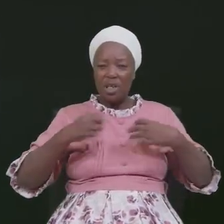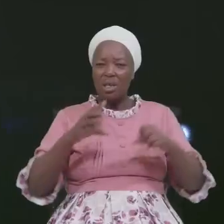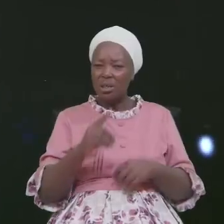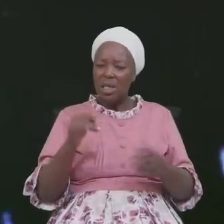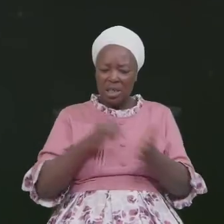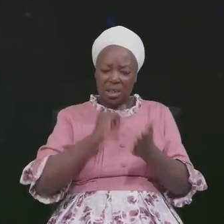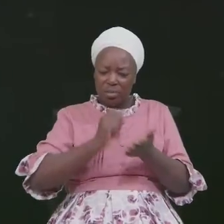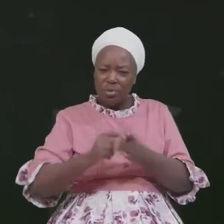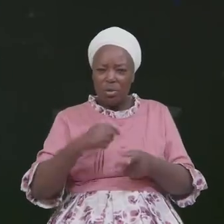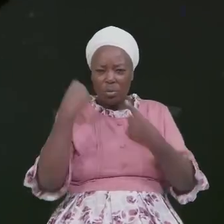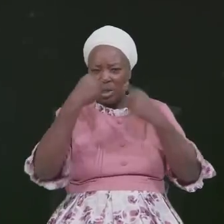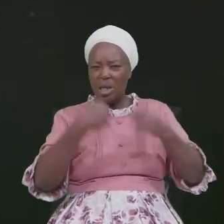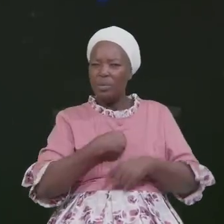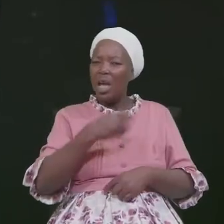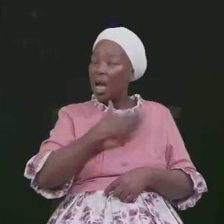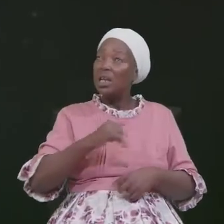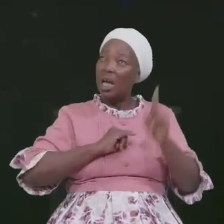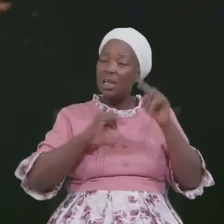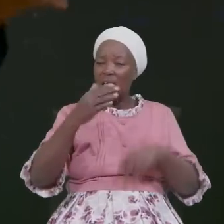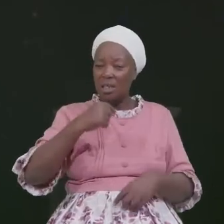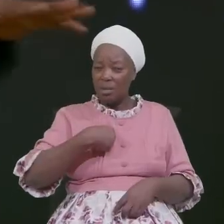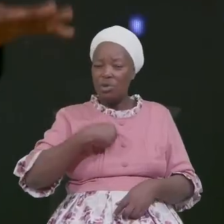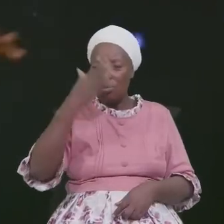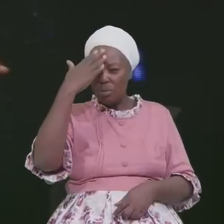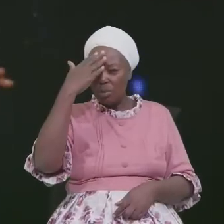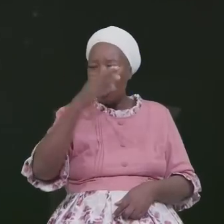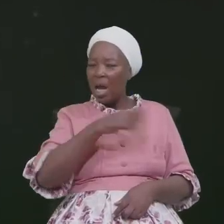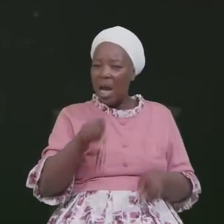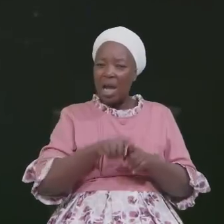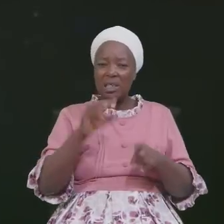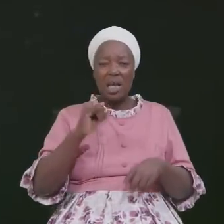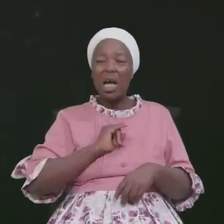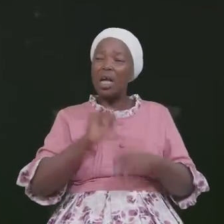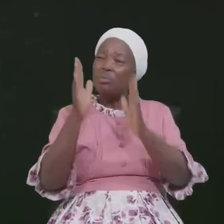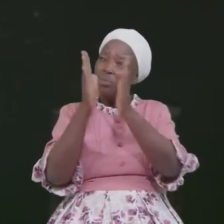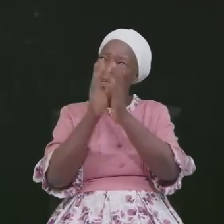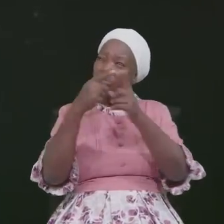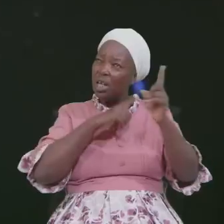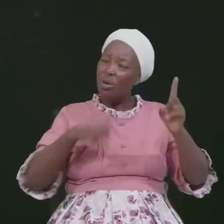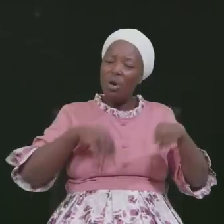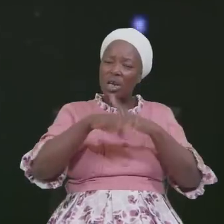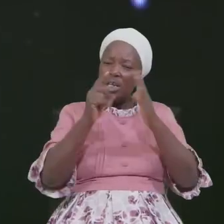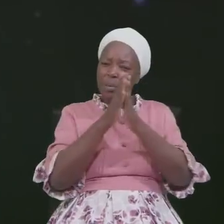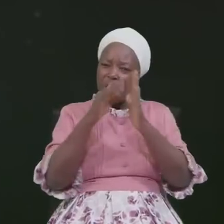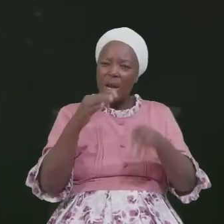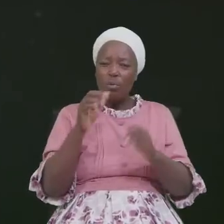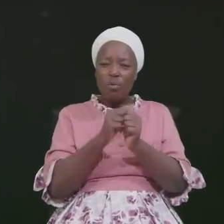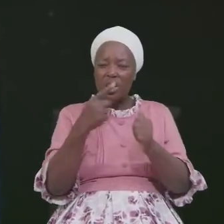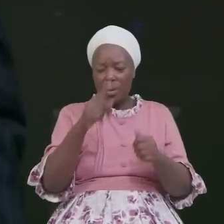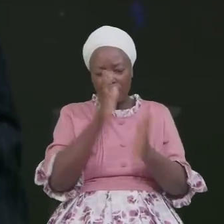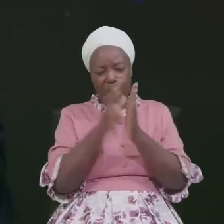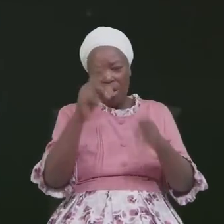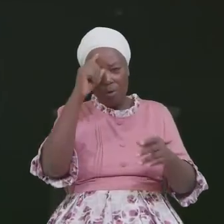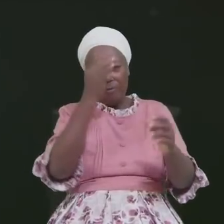written concerning me. And I know, as I approach the Lord in the prayer of faith,